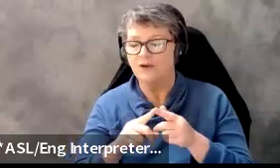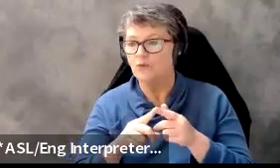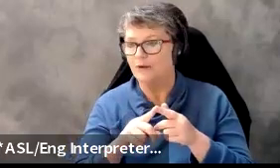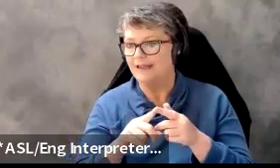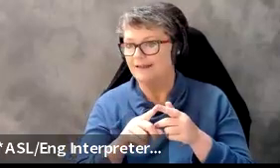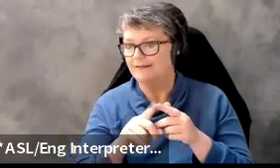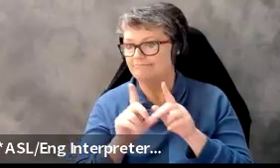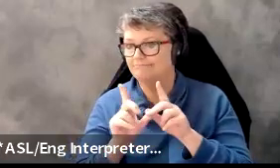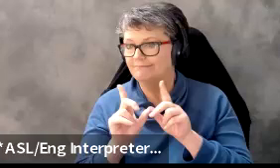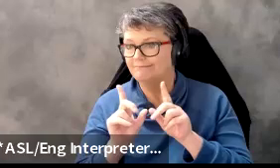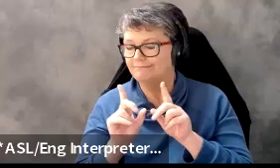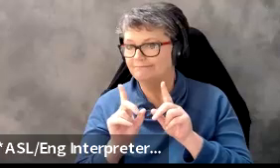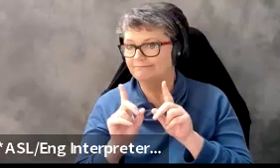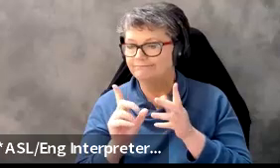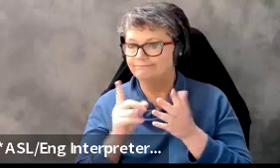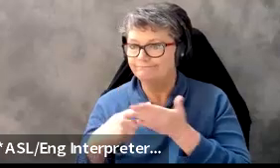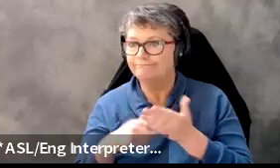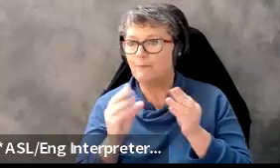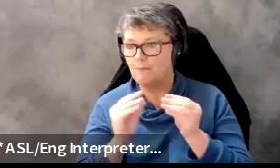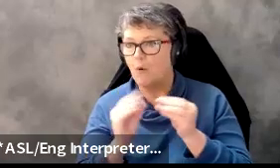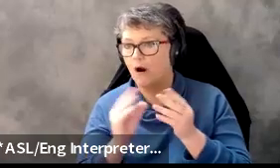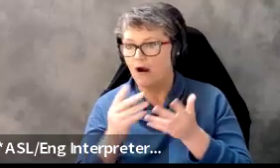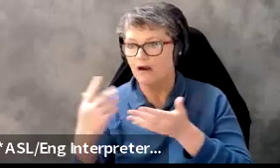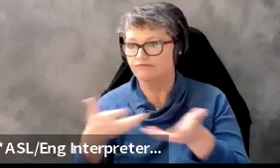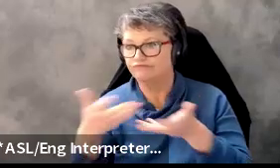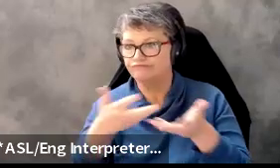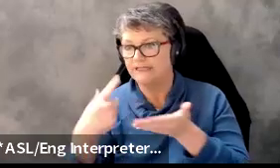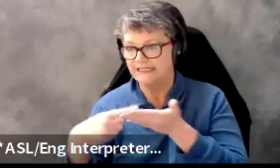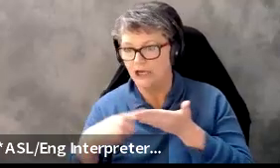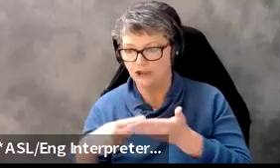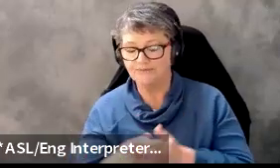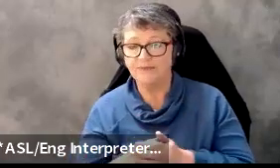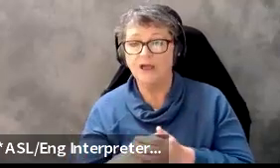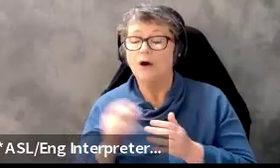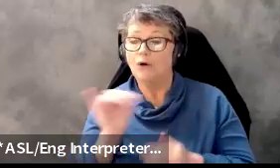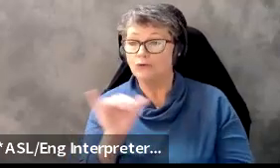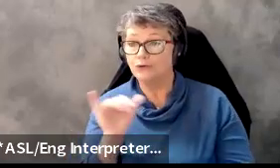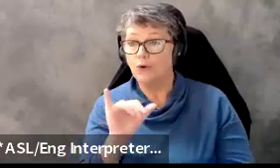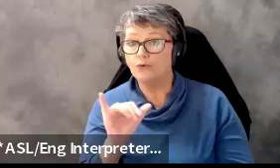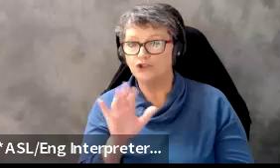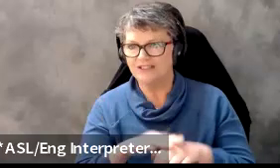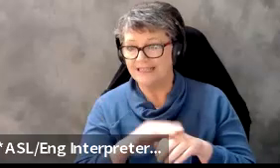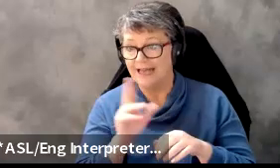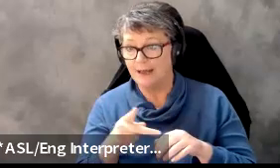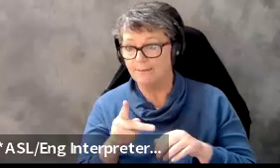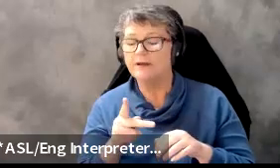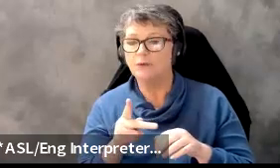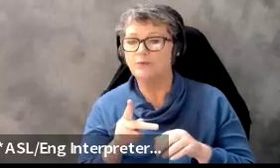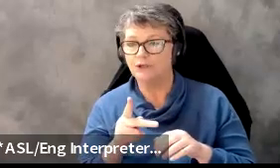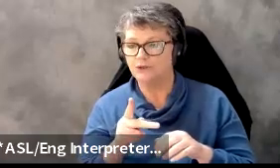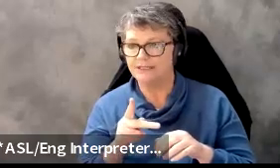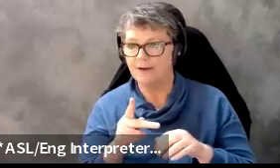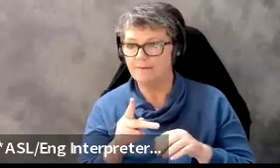for other things, more maybe free-flowing discussion. We're also, just as a heads up, going to be doing some tabling